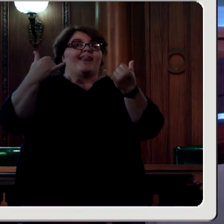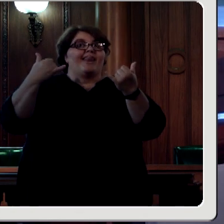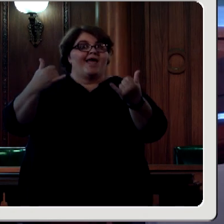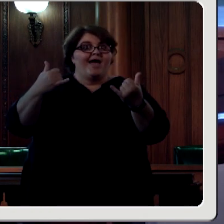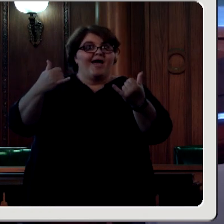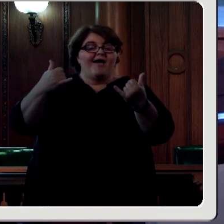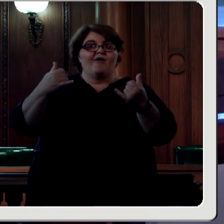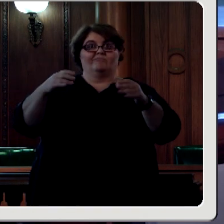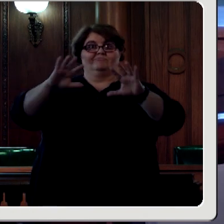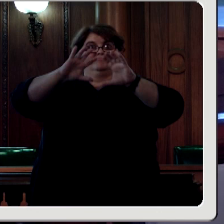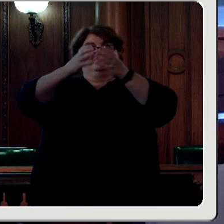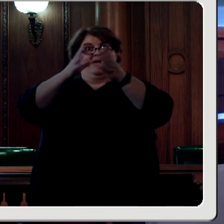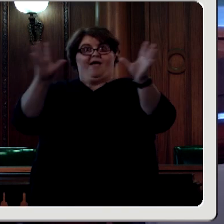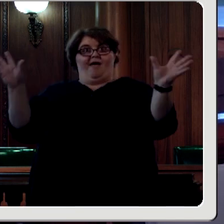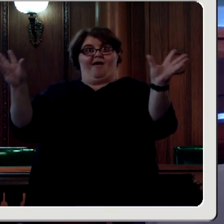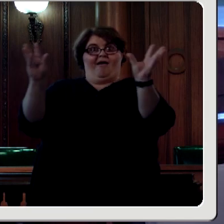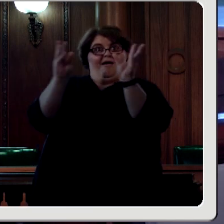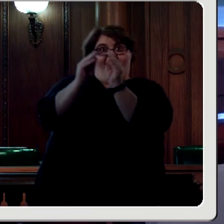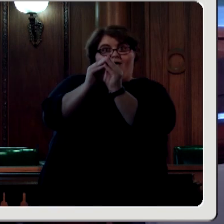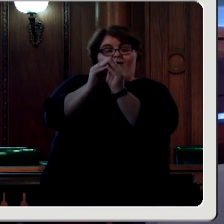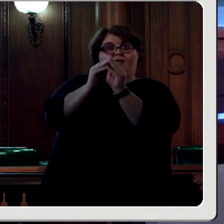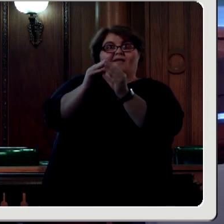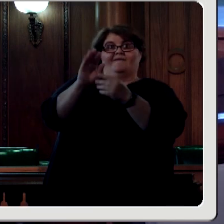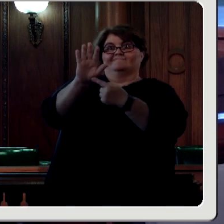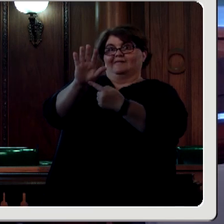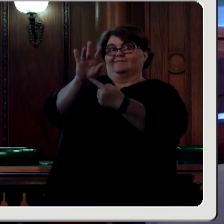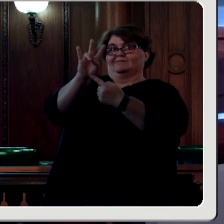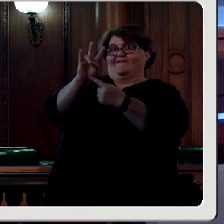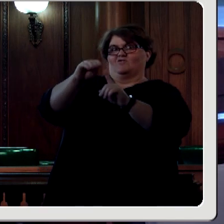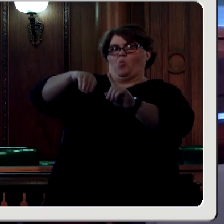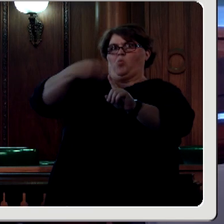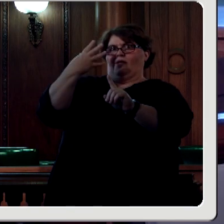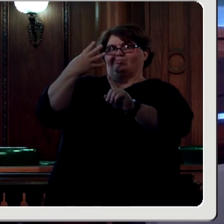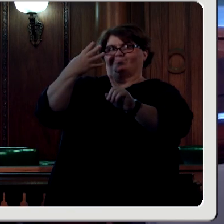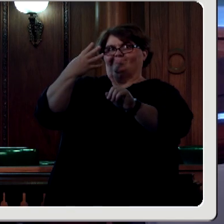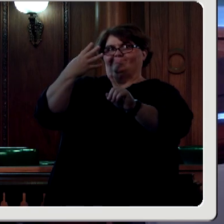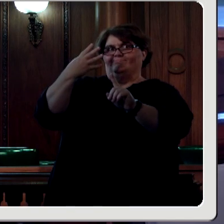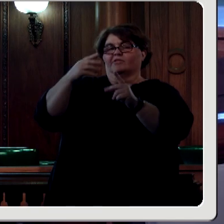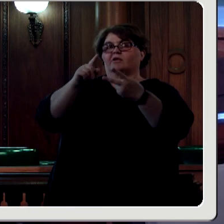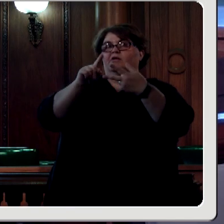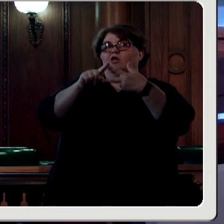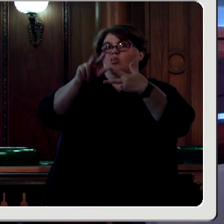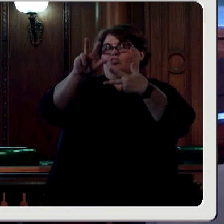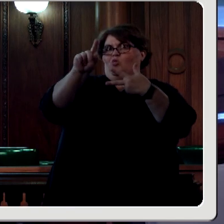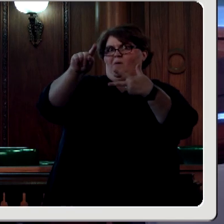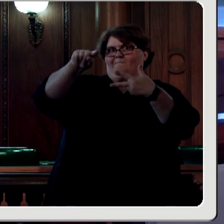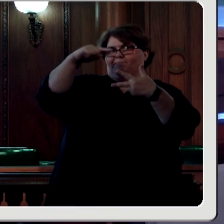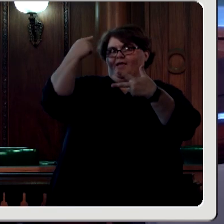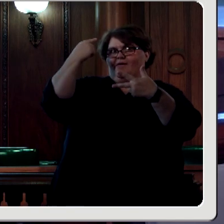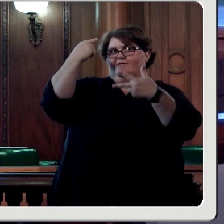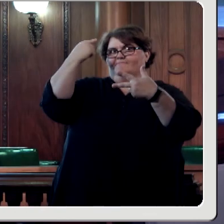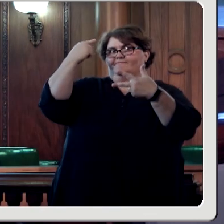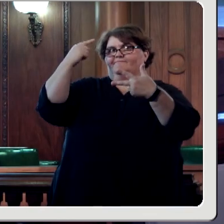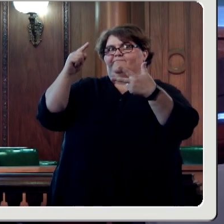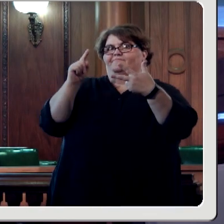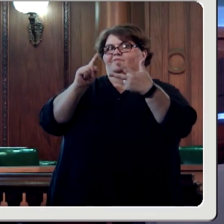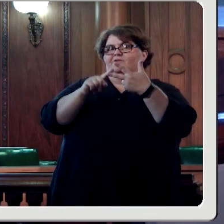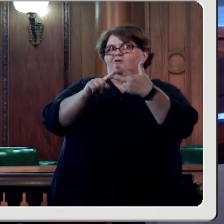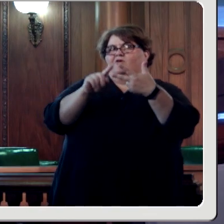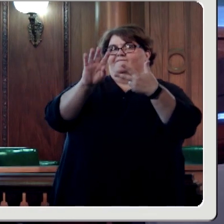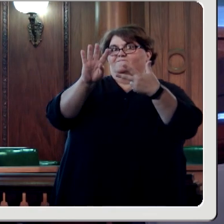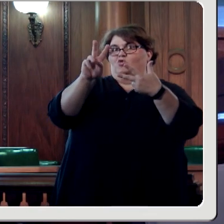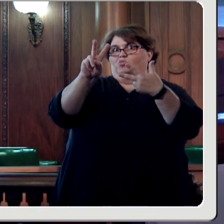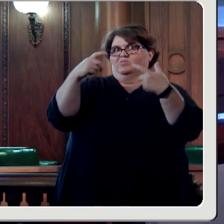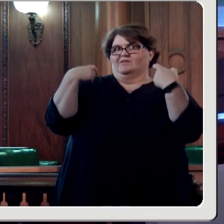for 43.2%, 31 that are black, 23.5%, 42 that